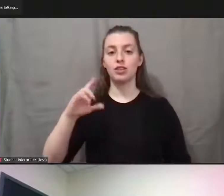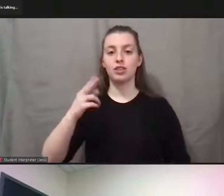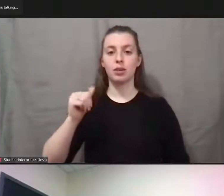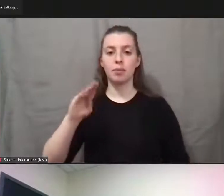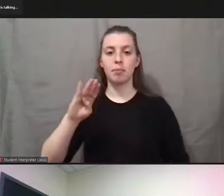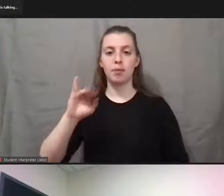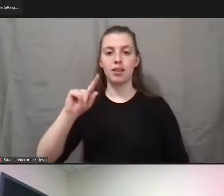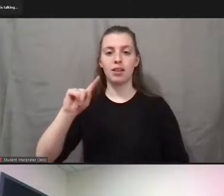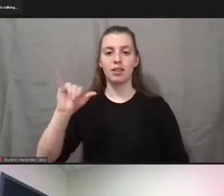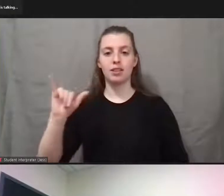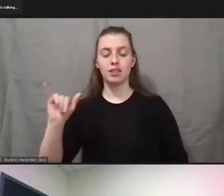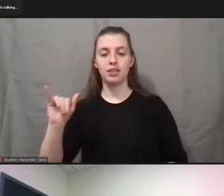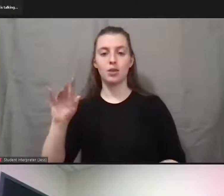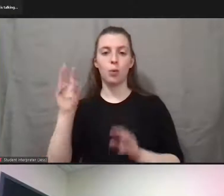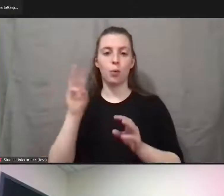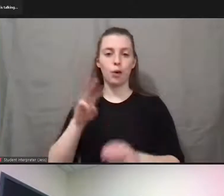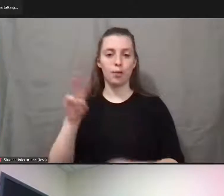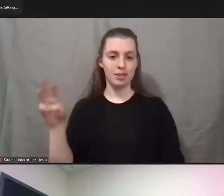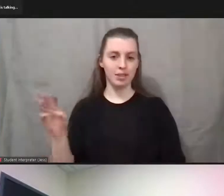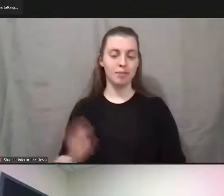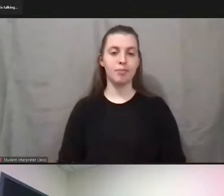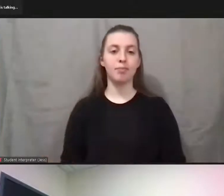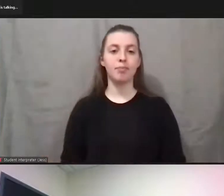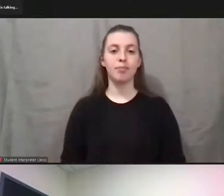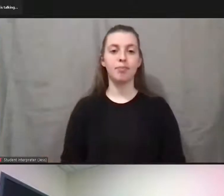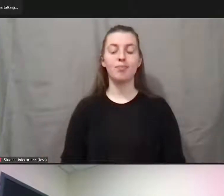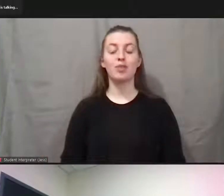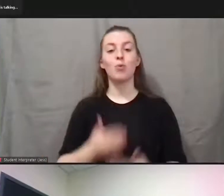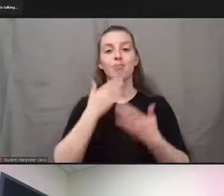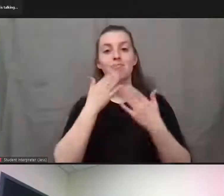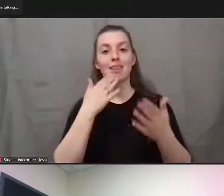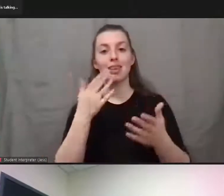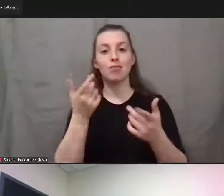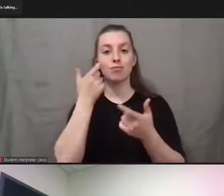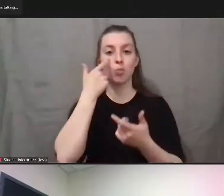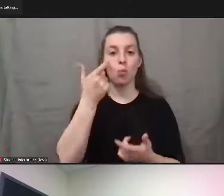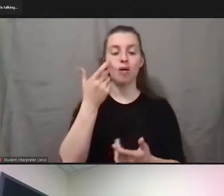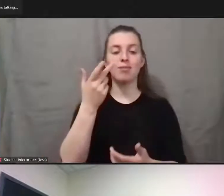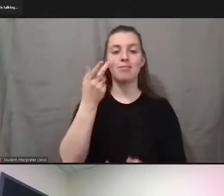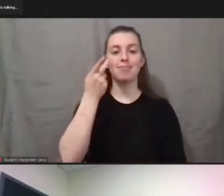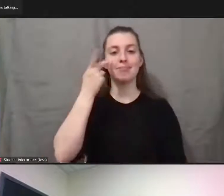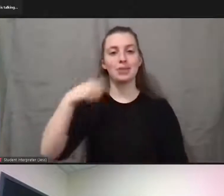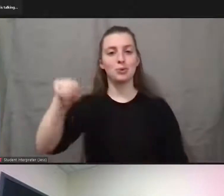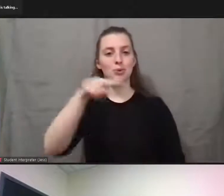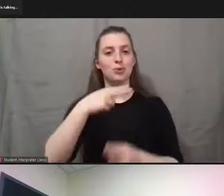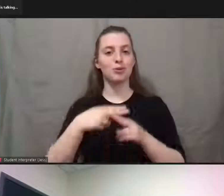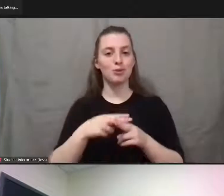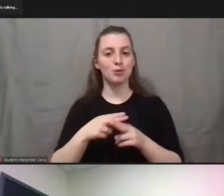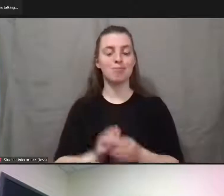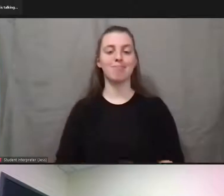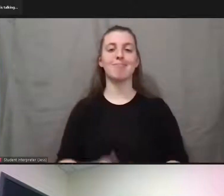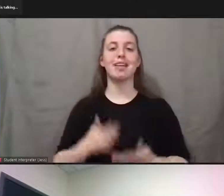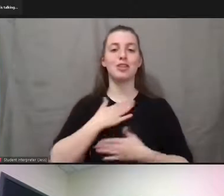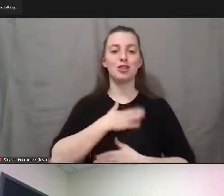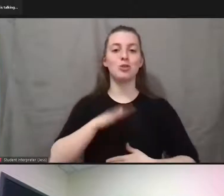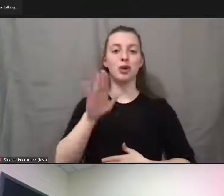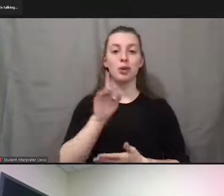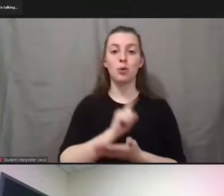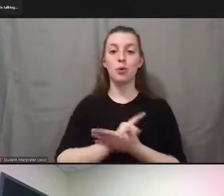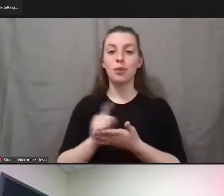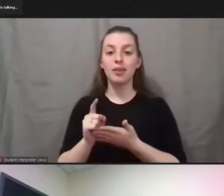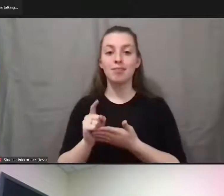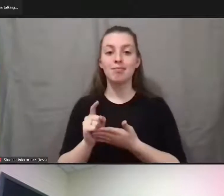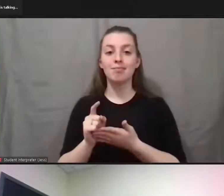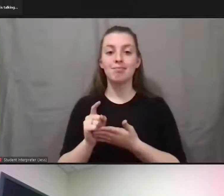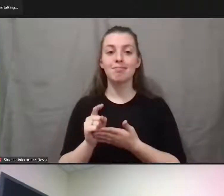reachability.org/NAAW. And thank you all for joining us, and we'll see you again soon. Have a great week, everyone. And look forward to seeing